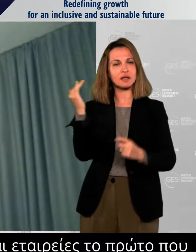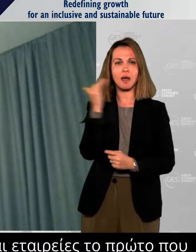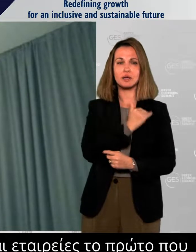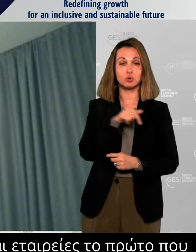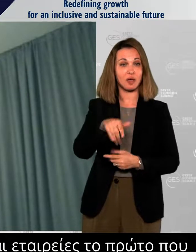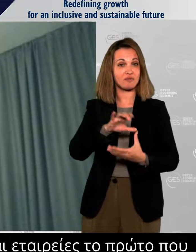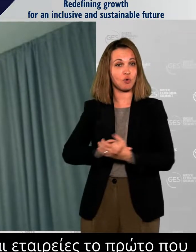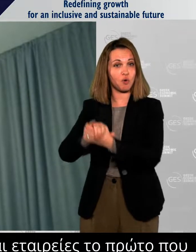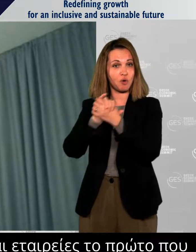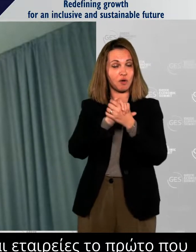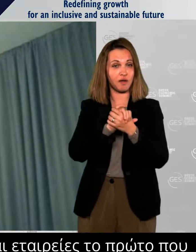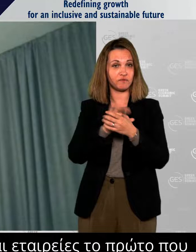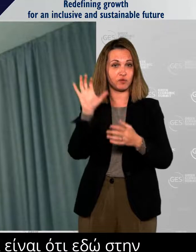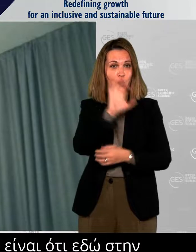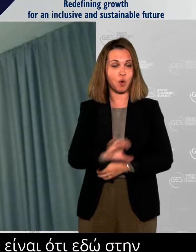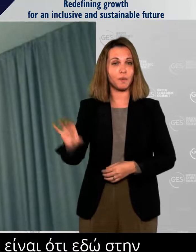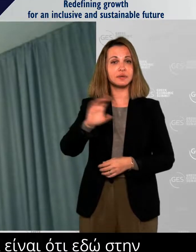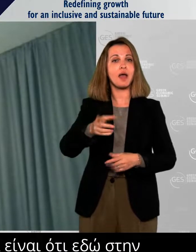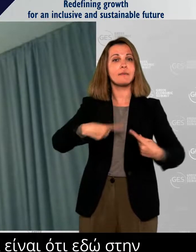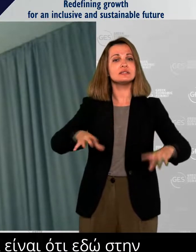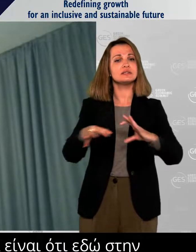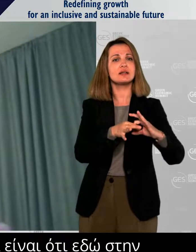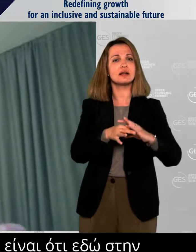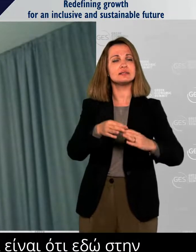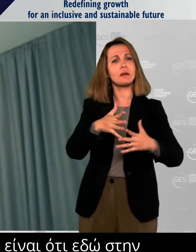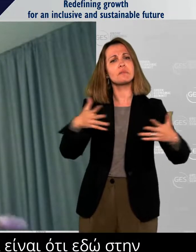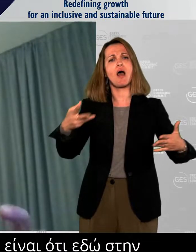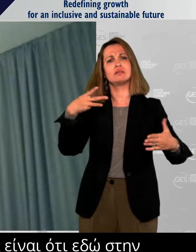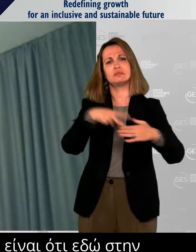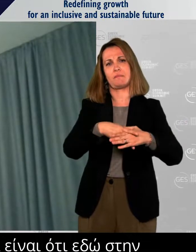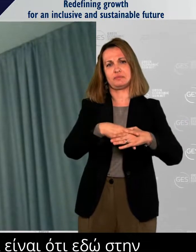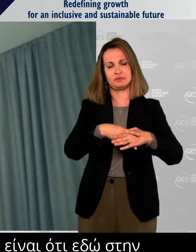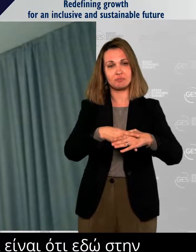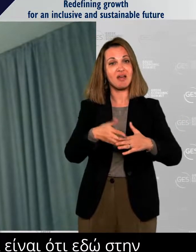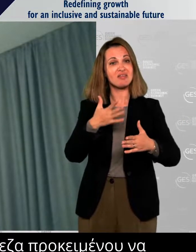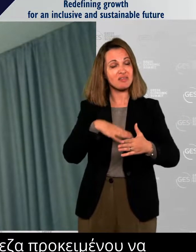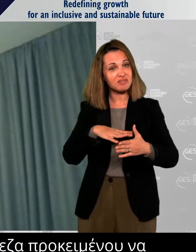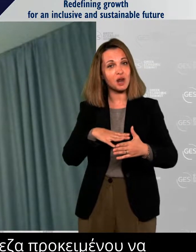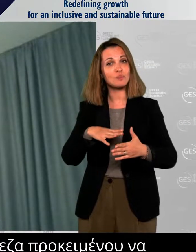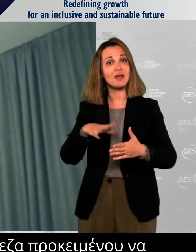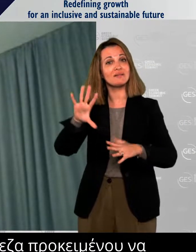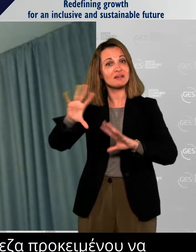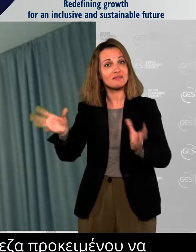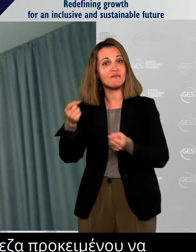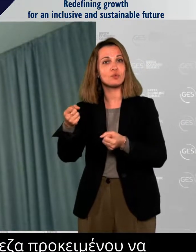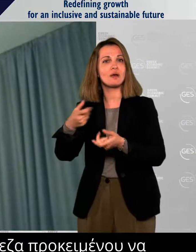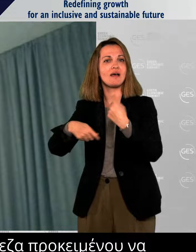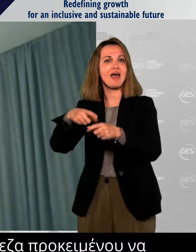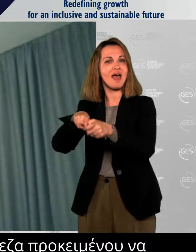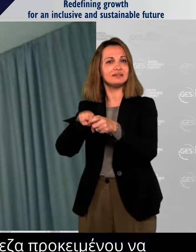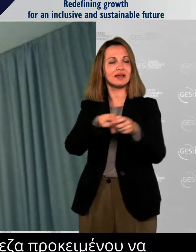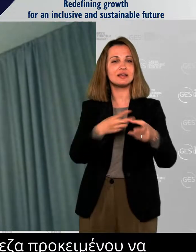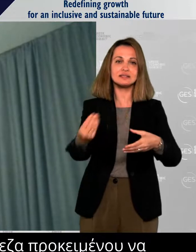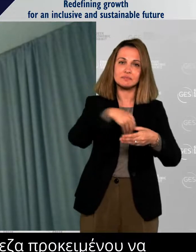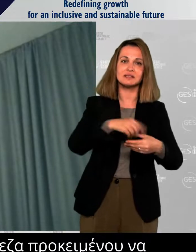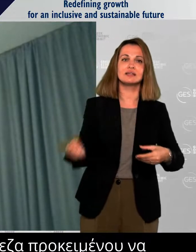helping companies to adopt circular economy. So from the way they are changing supply chain to the way